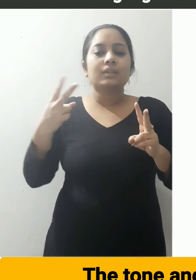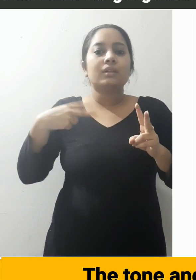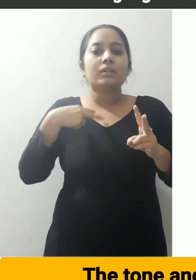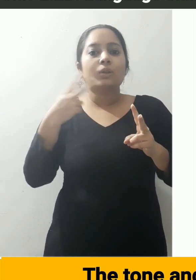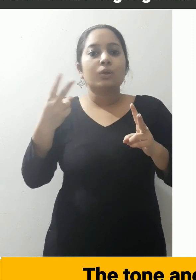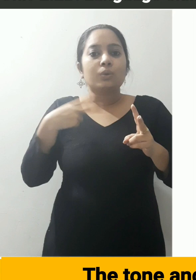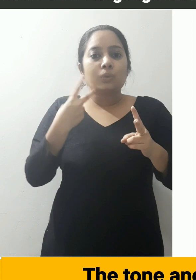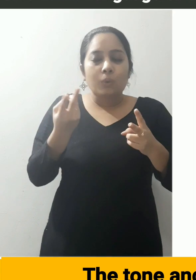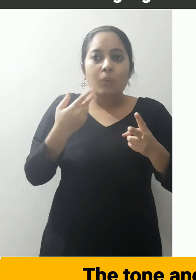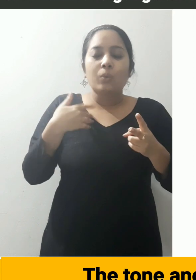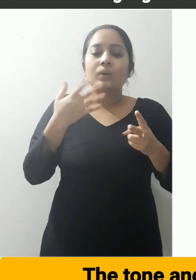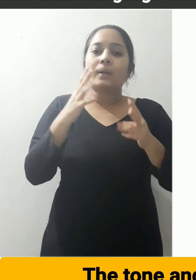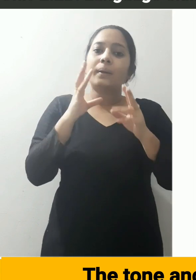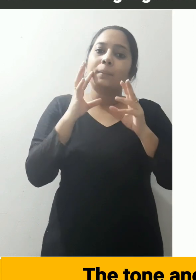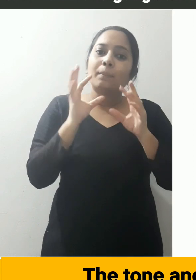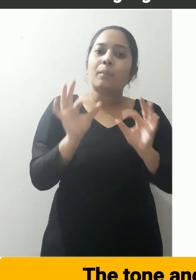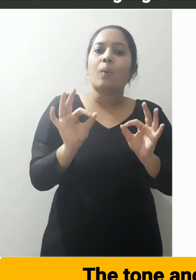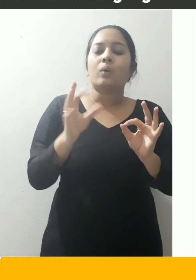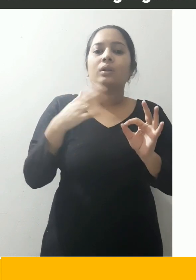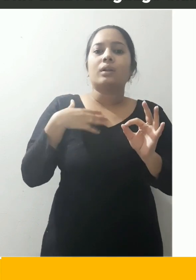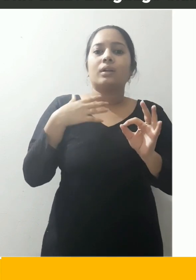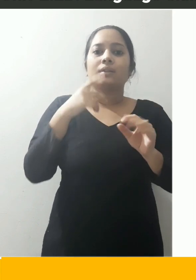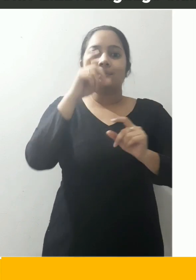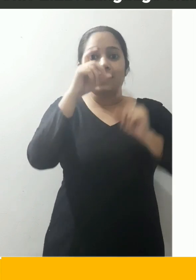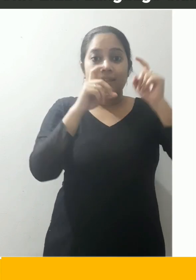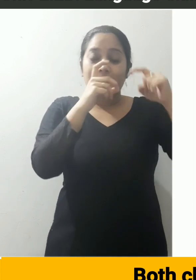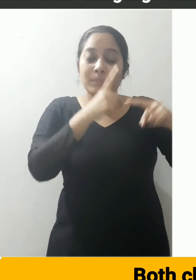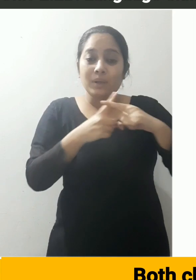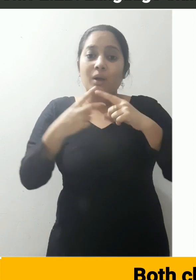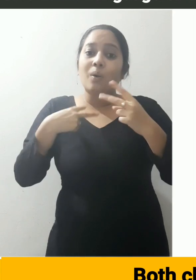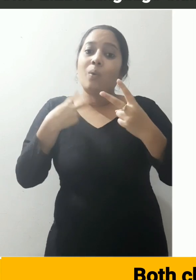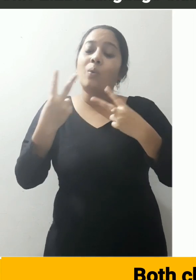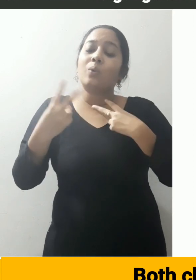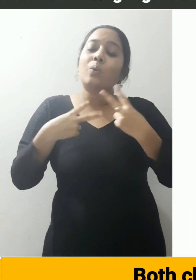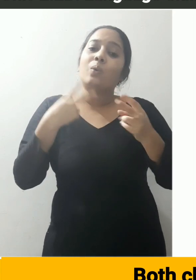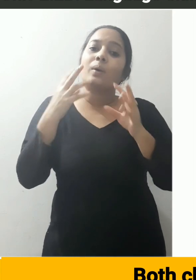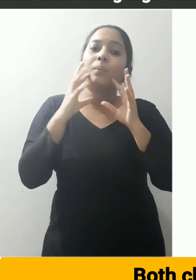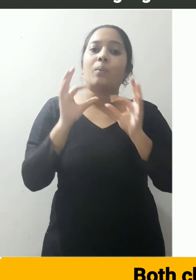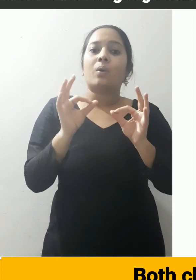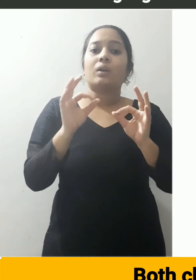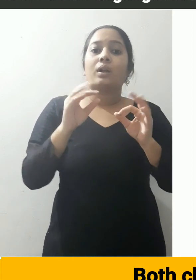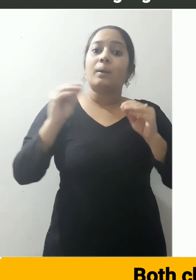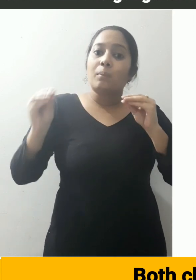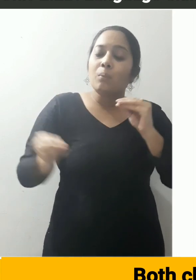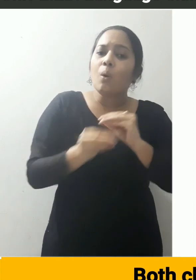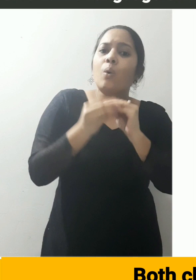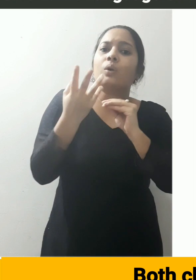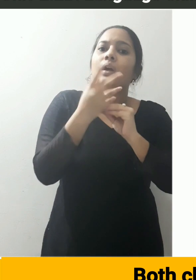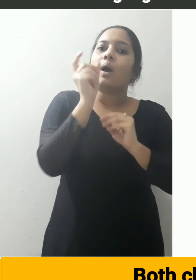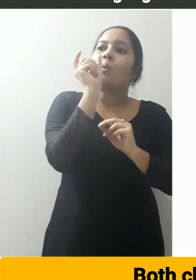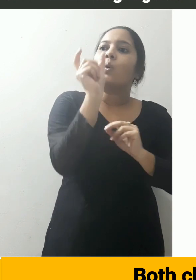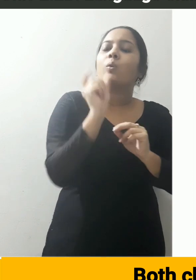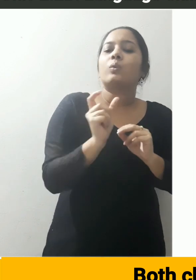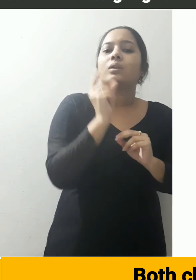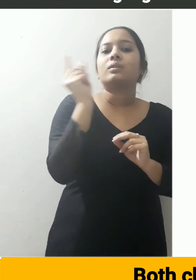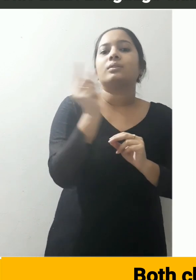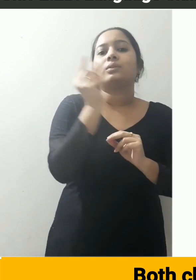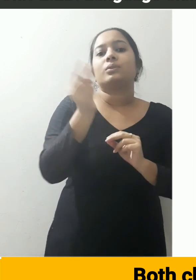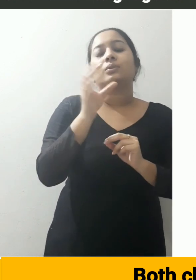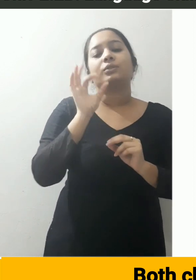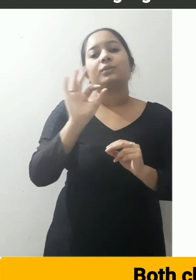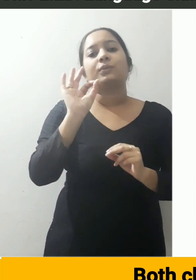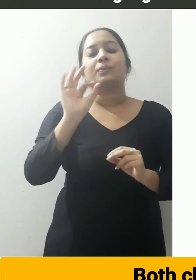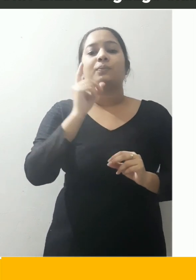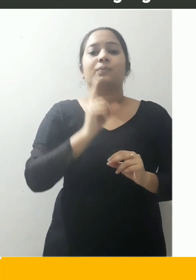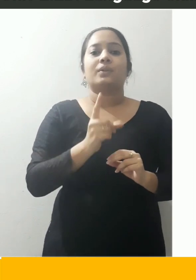is what makes all the difference. But choice of words and the tone should be used to